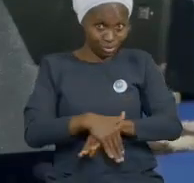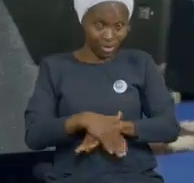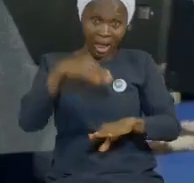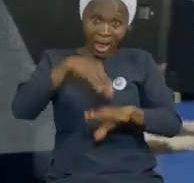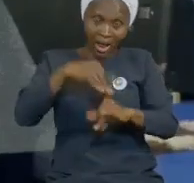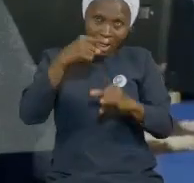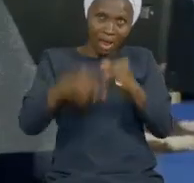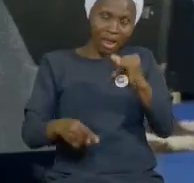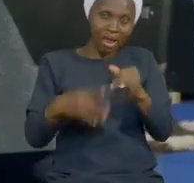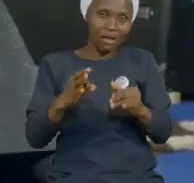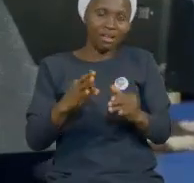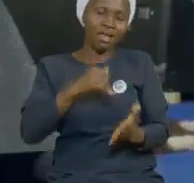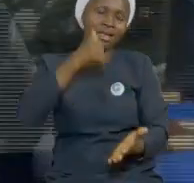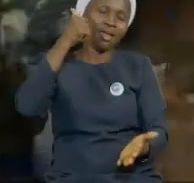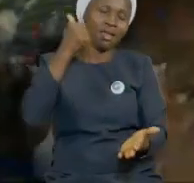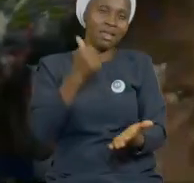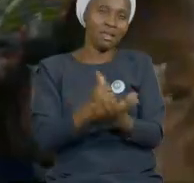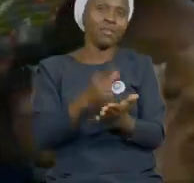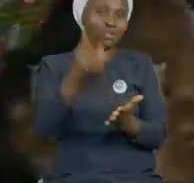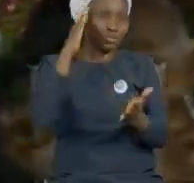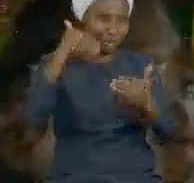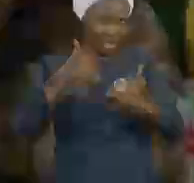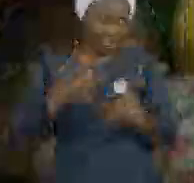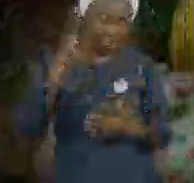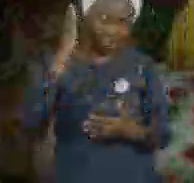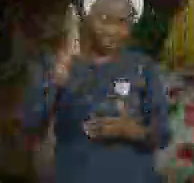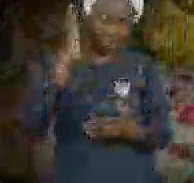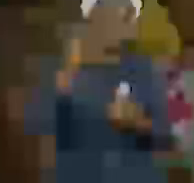age, amen, you'll have a testimony.